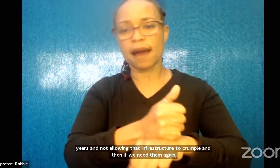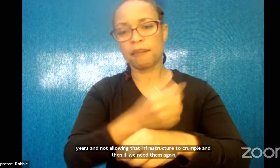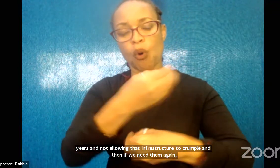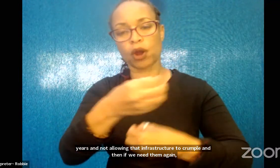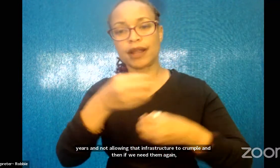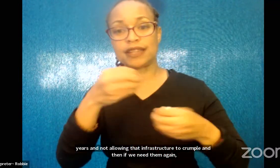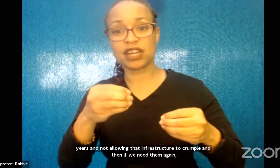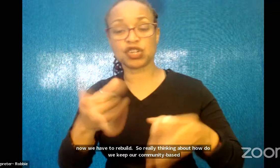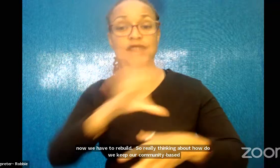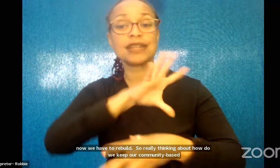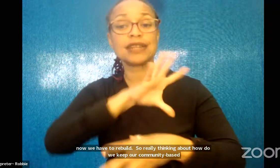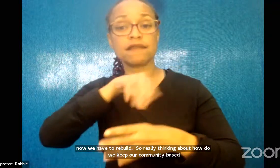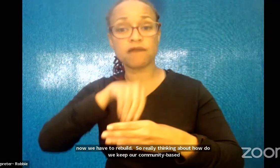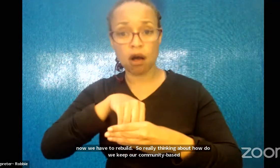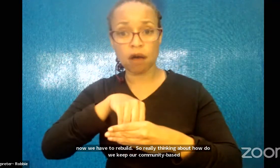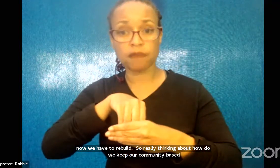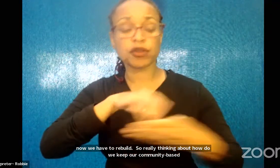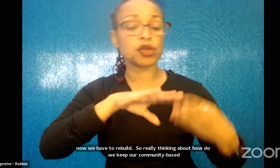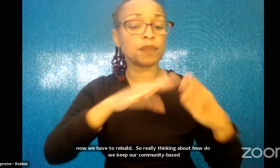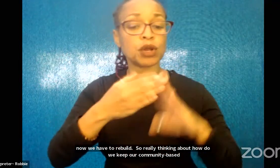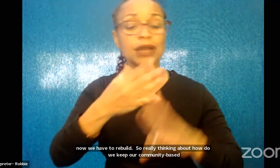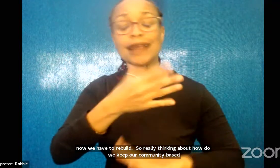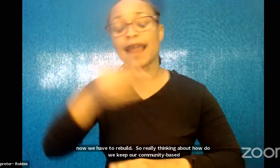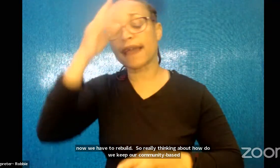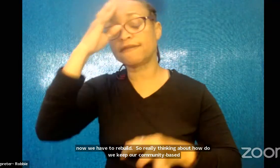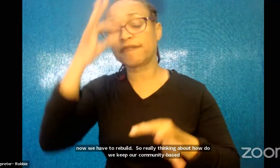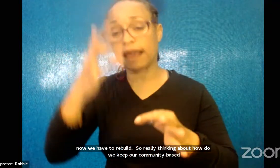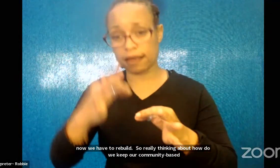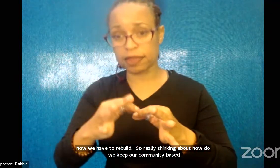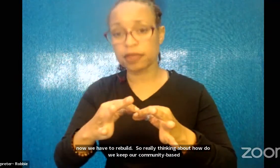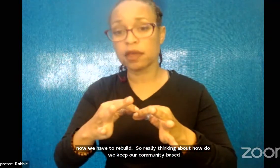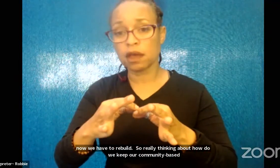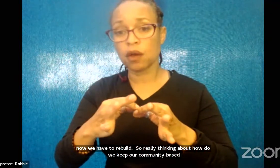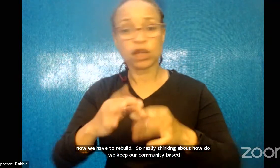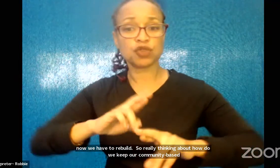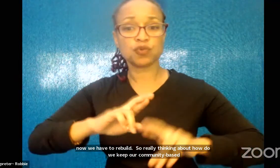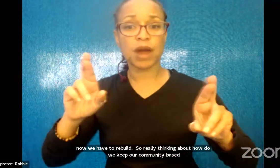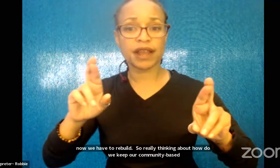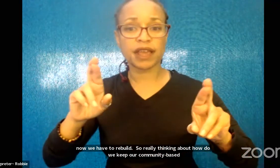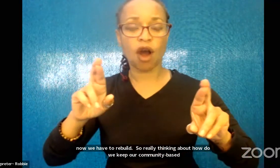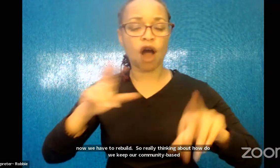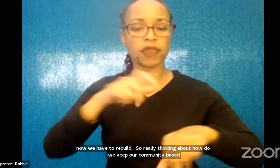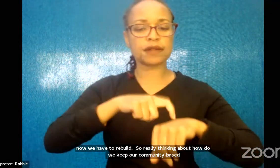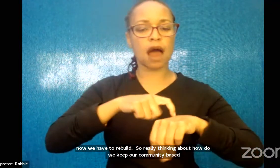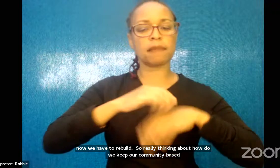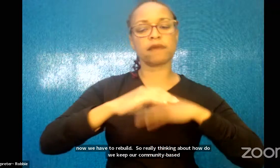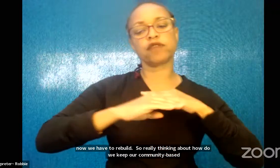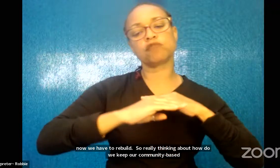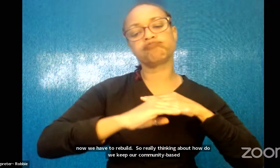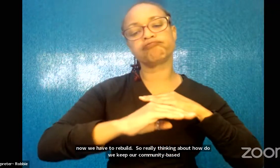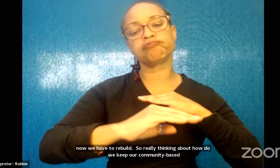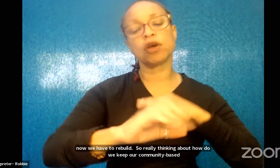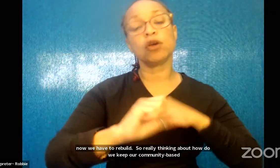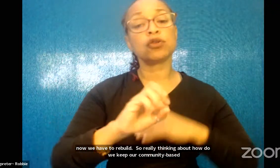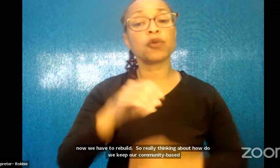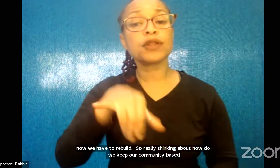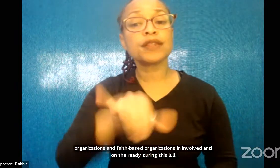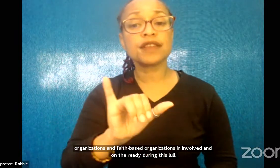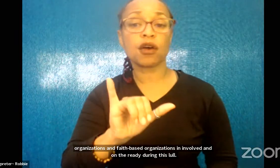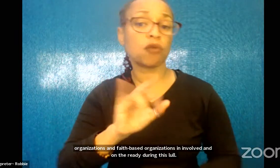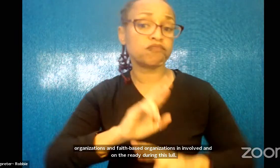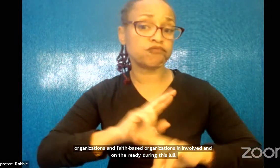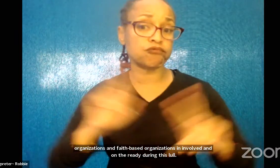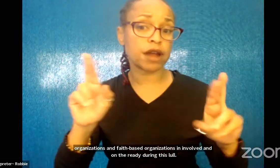organizations involved and on the ready during this lull, so that they're still prepared and ready